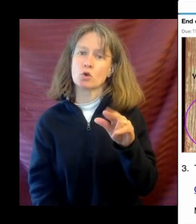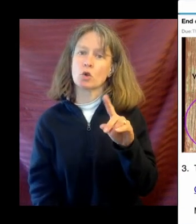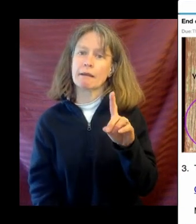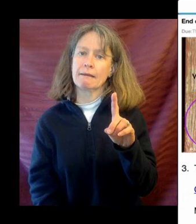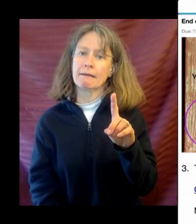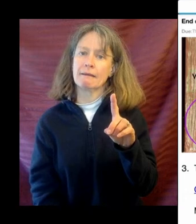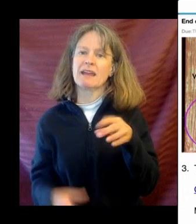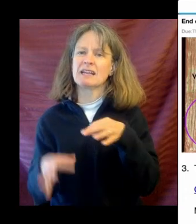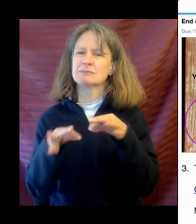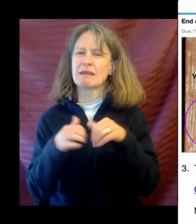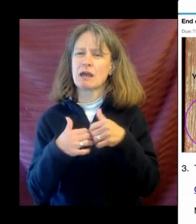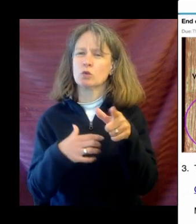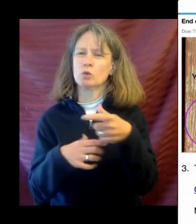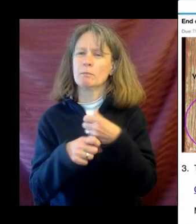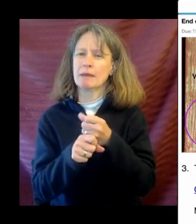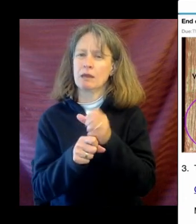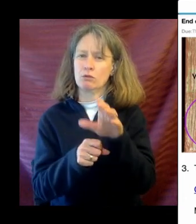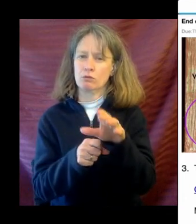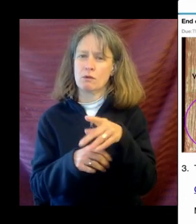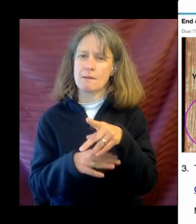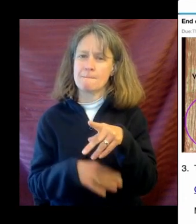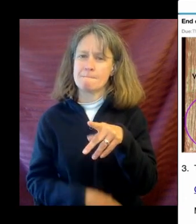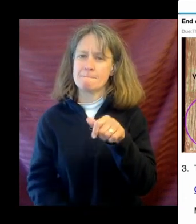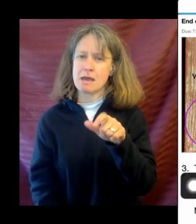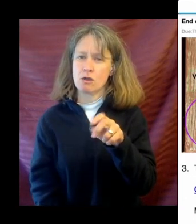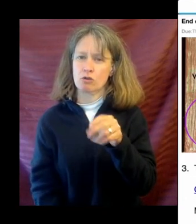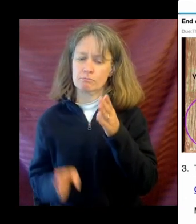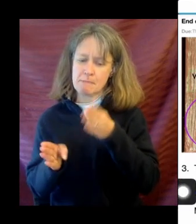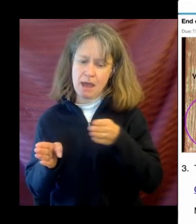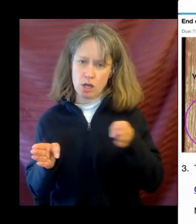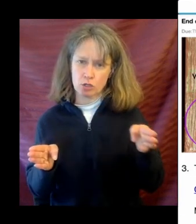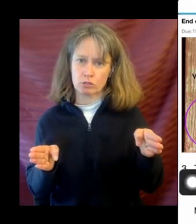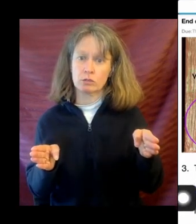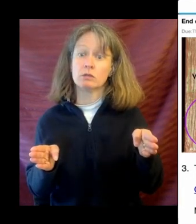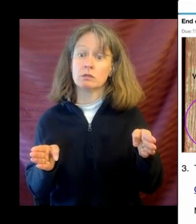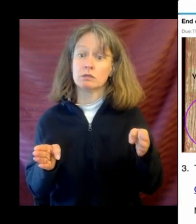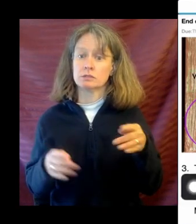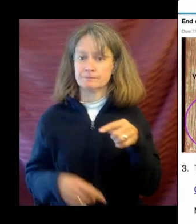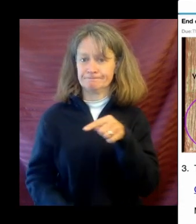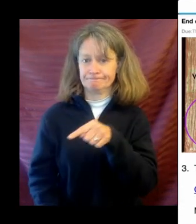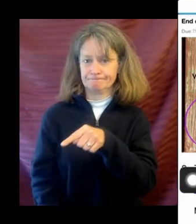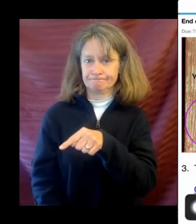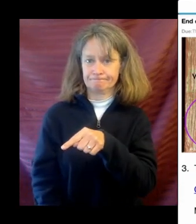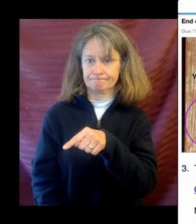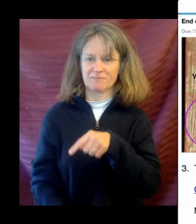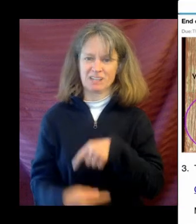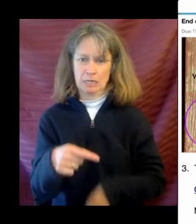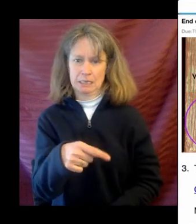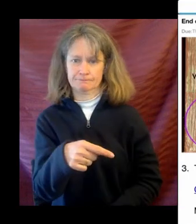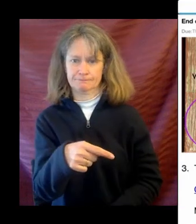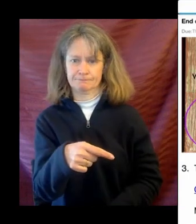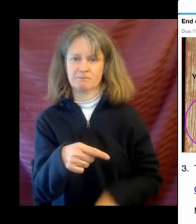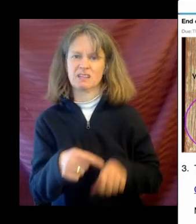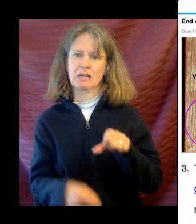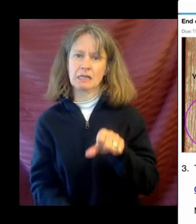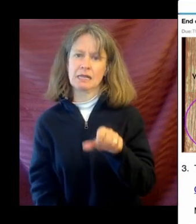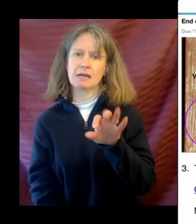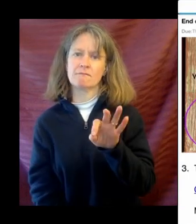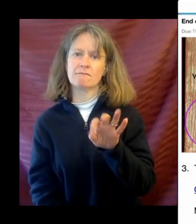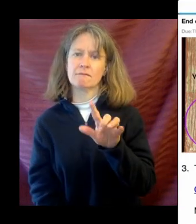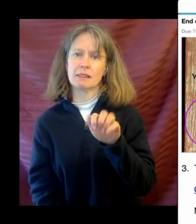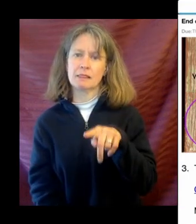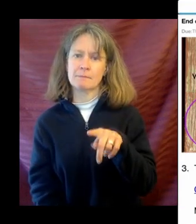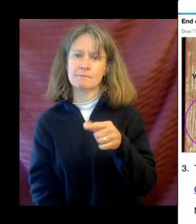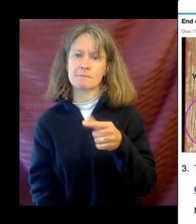your pattern. So when you go to Flipgrid, you're going to